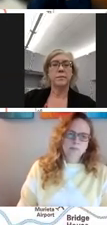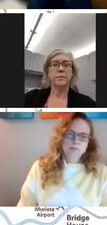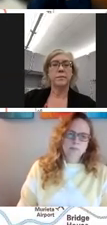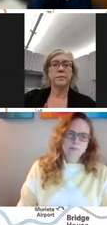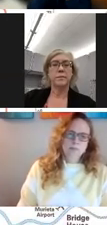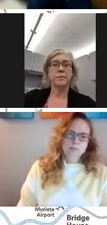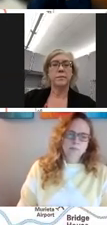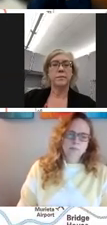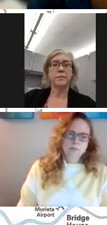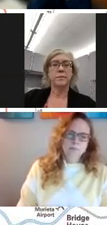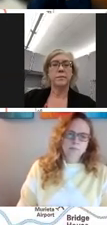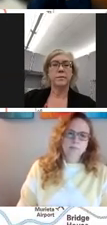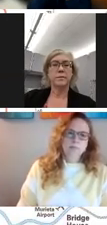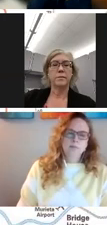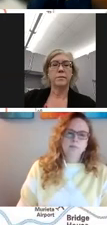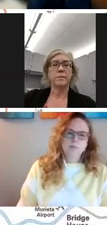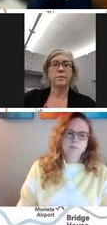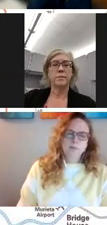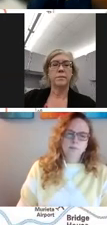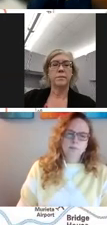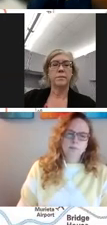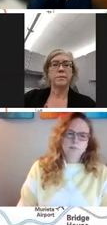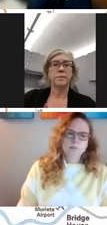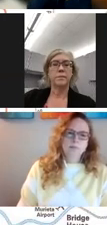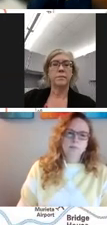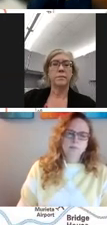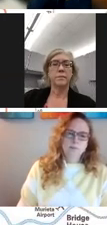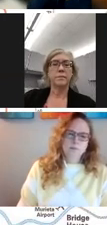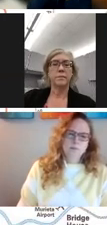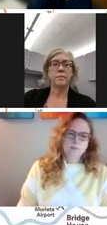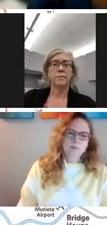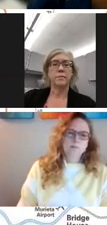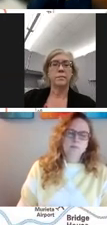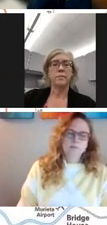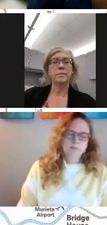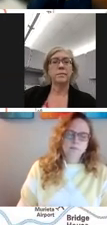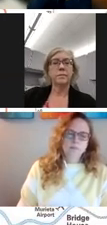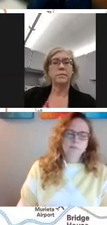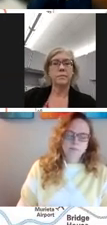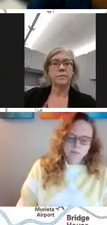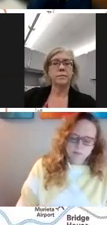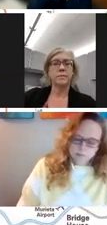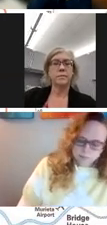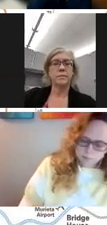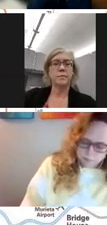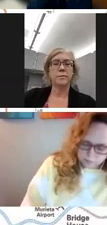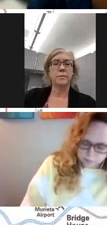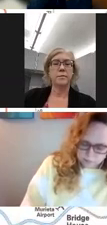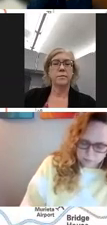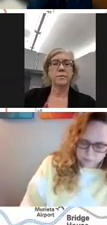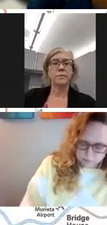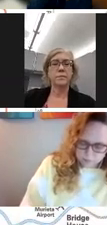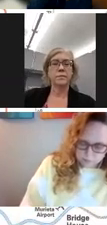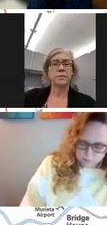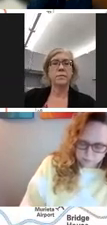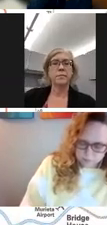disabled, but you also are an English language learner. And so the coaches at the job centers take that into consideration